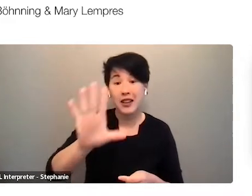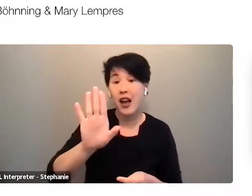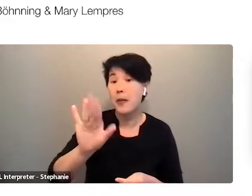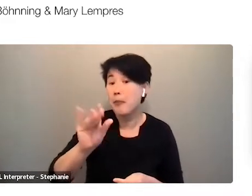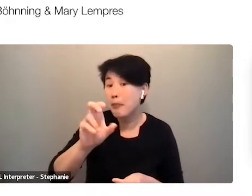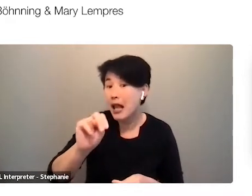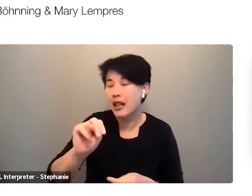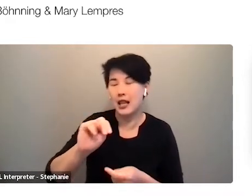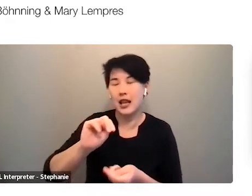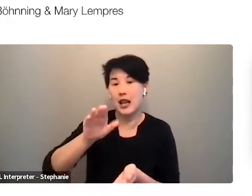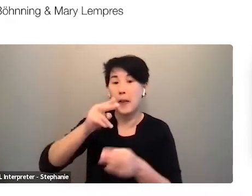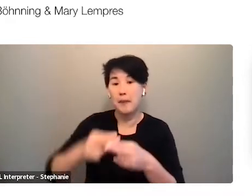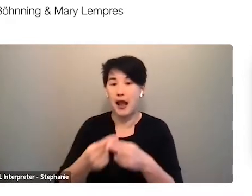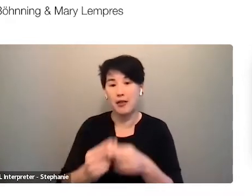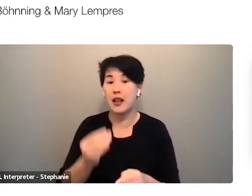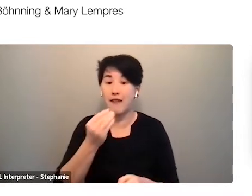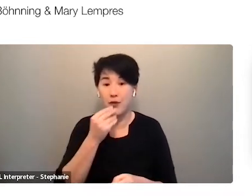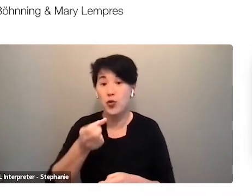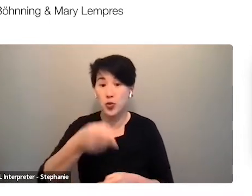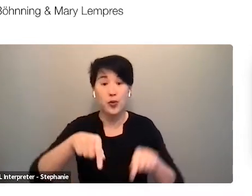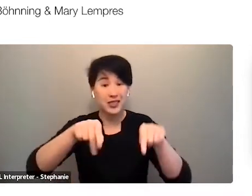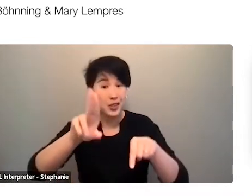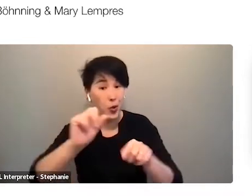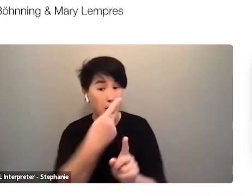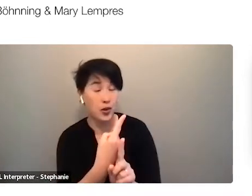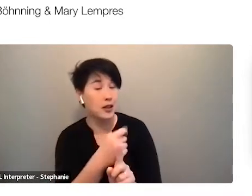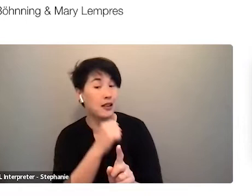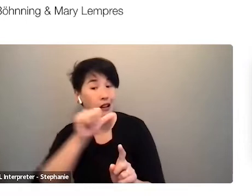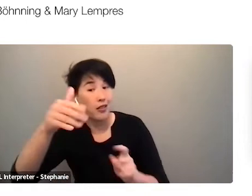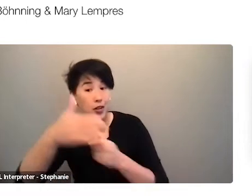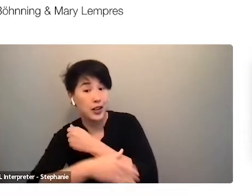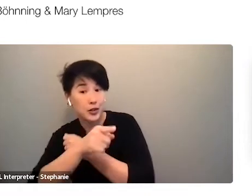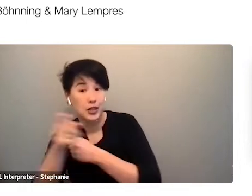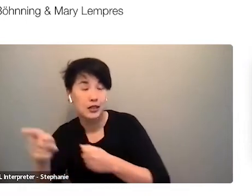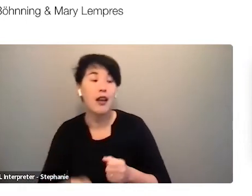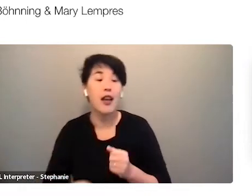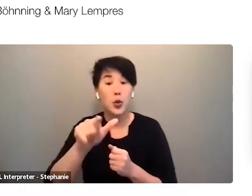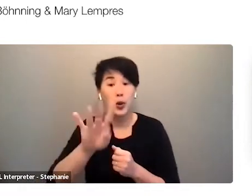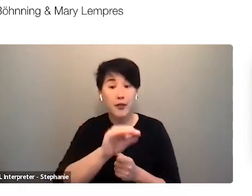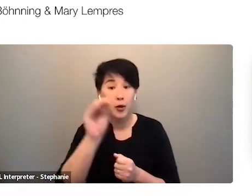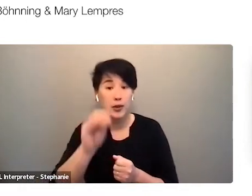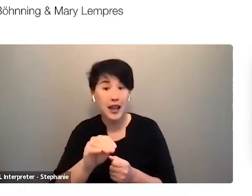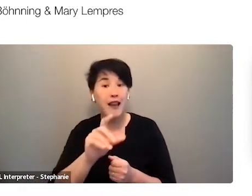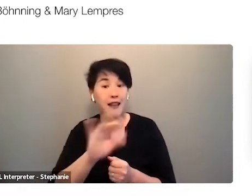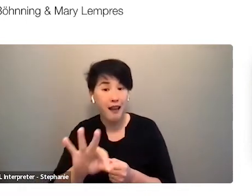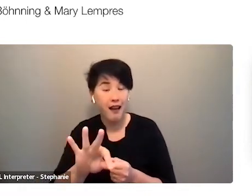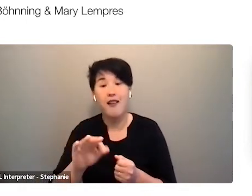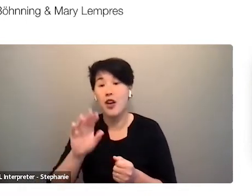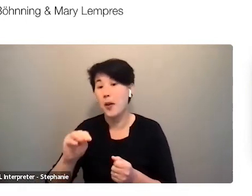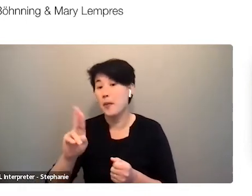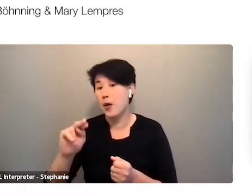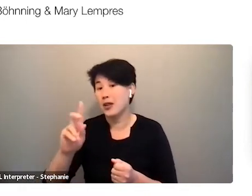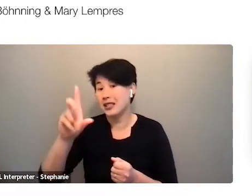food that's wasted in the US alone each year. And like we mentioned, 24% of municipal solid waste